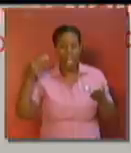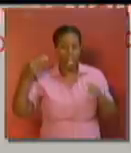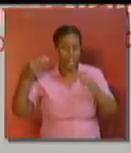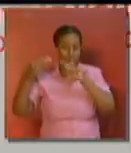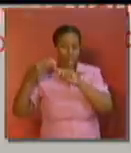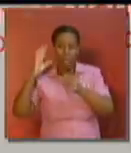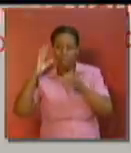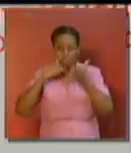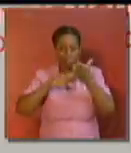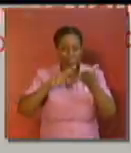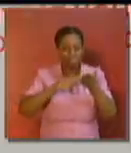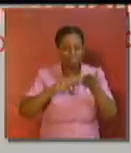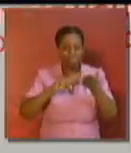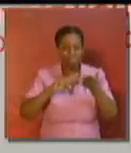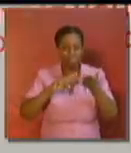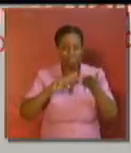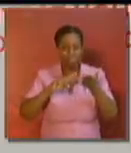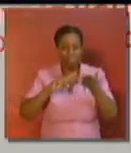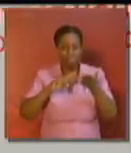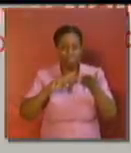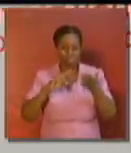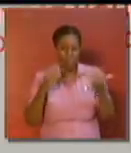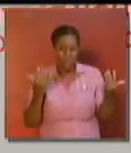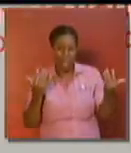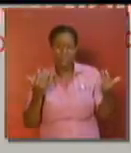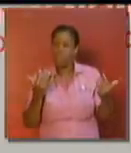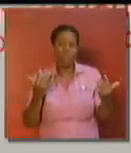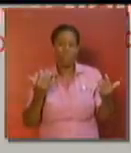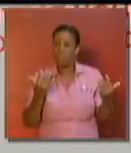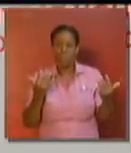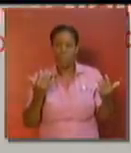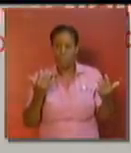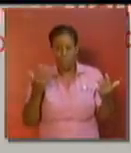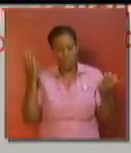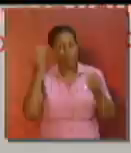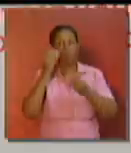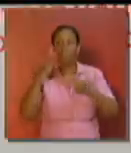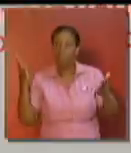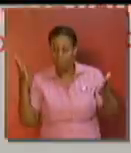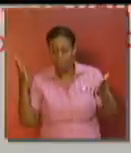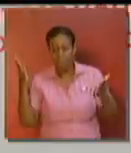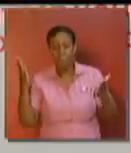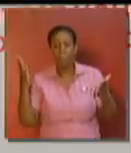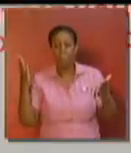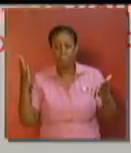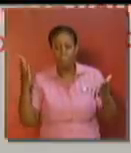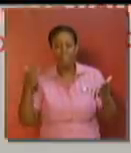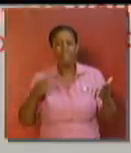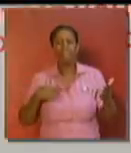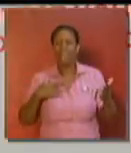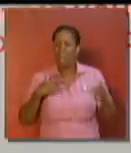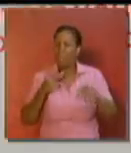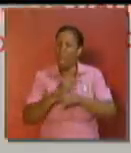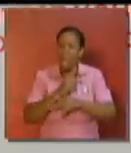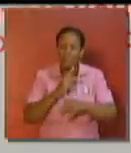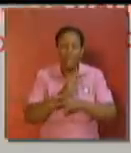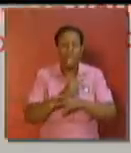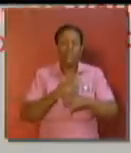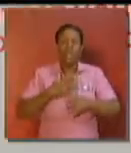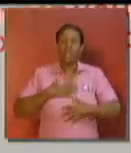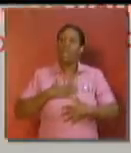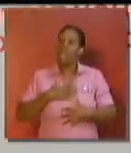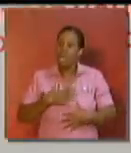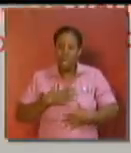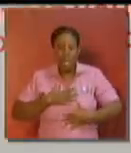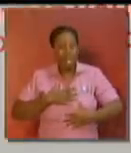the ambulance services, let them know you have been diagnosed with COVID-19, you're now having severe breathlessness or shortness